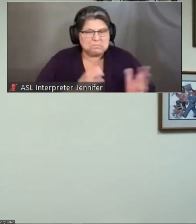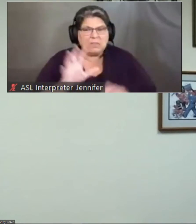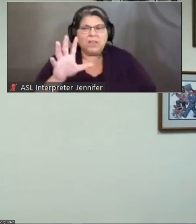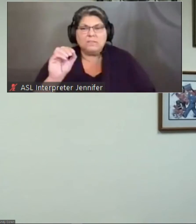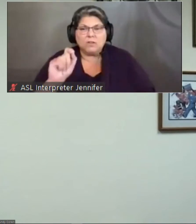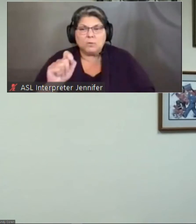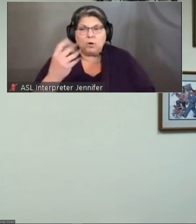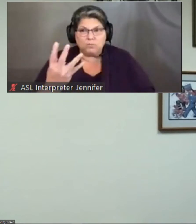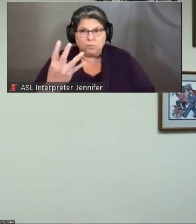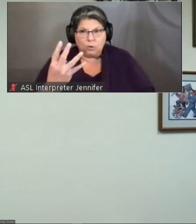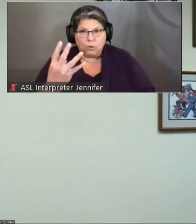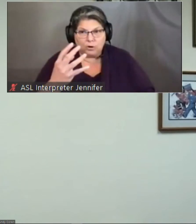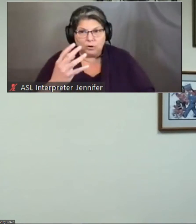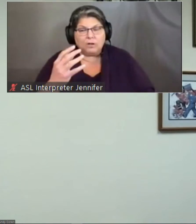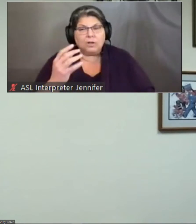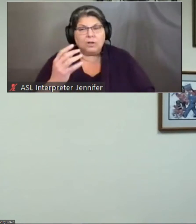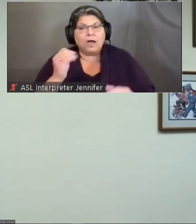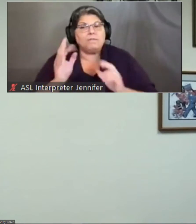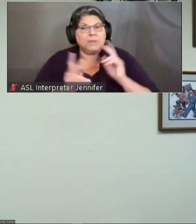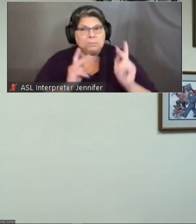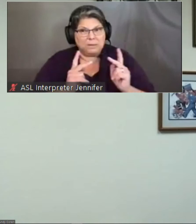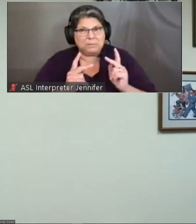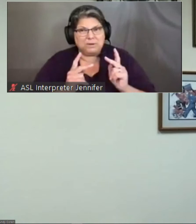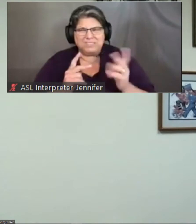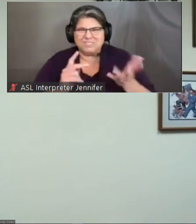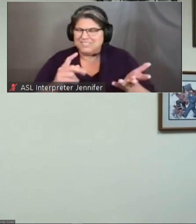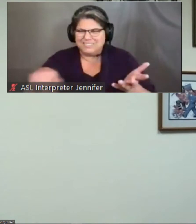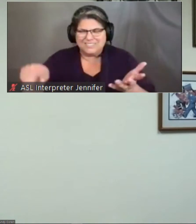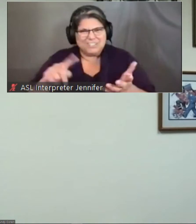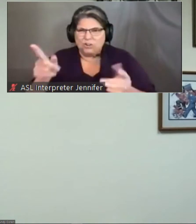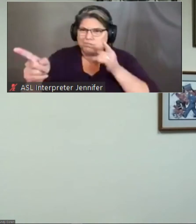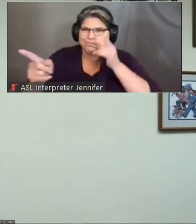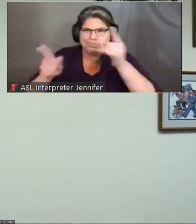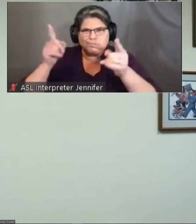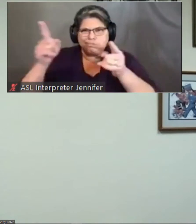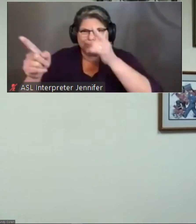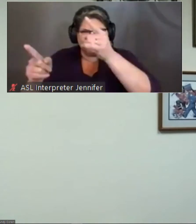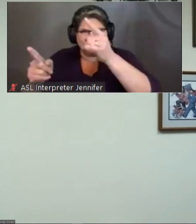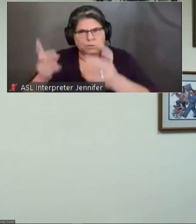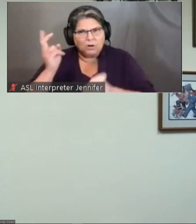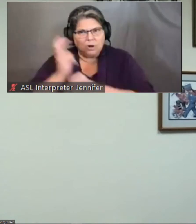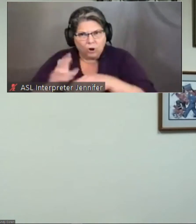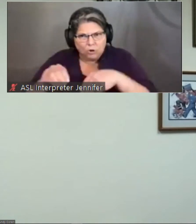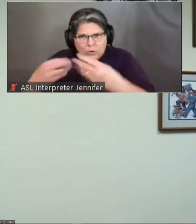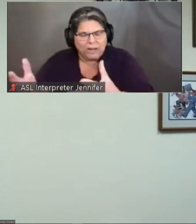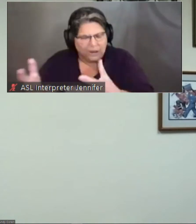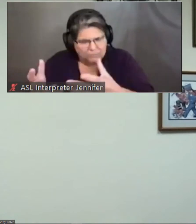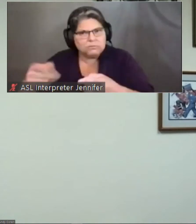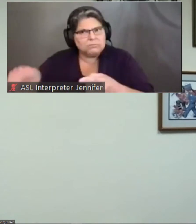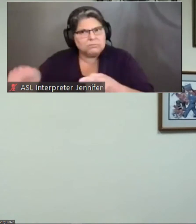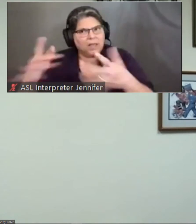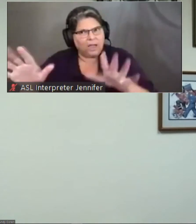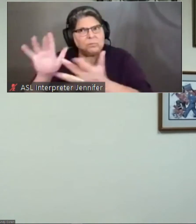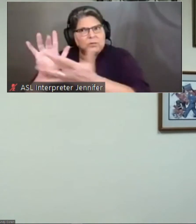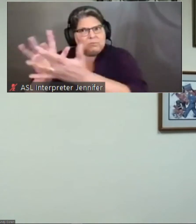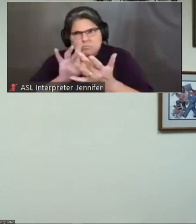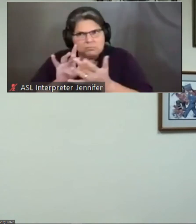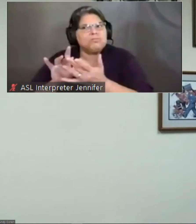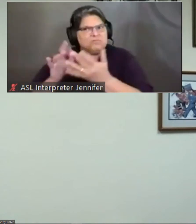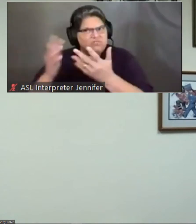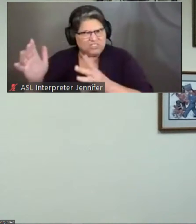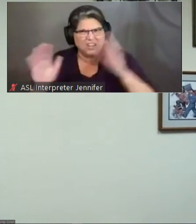50.4 of those in the lowest resource zip codes have been vaccinated in Mendocino County, again in comparison to California, which